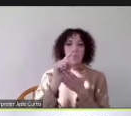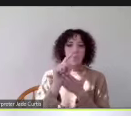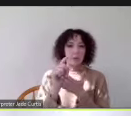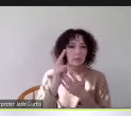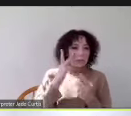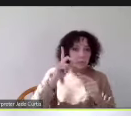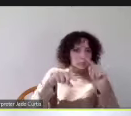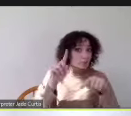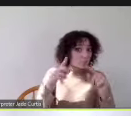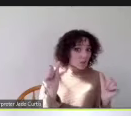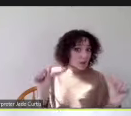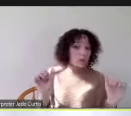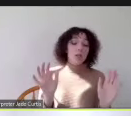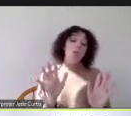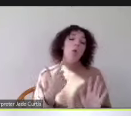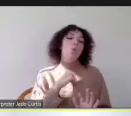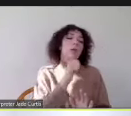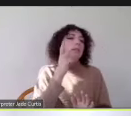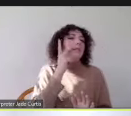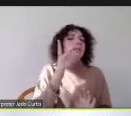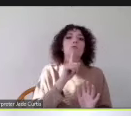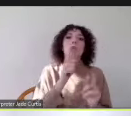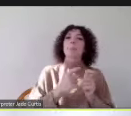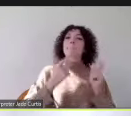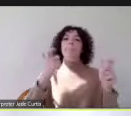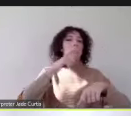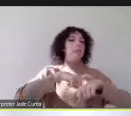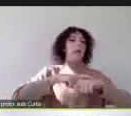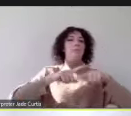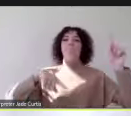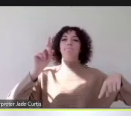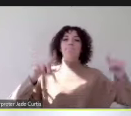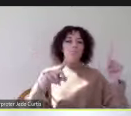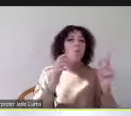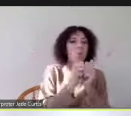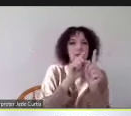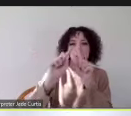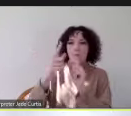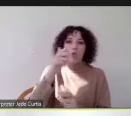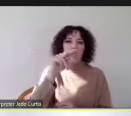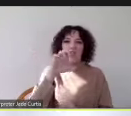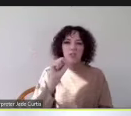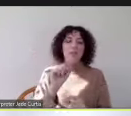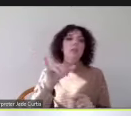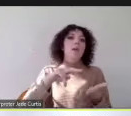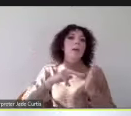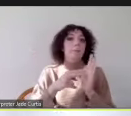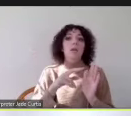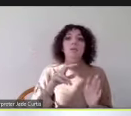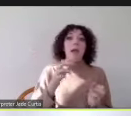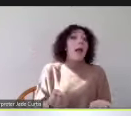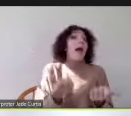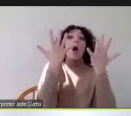study. We didn't see a significant time variance between these genes, meaning the concentrations